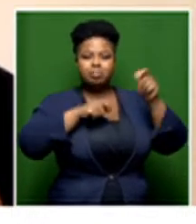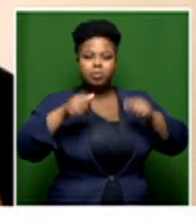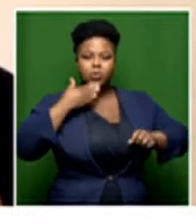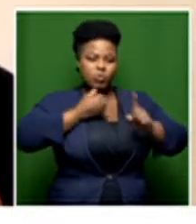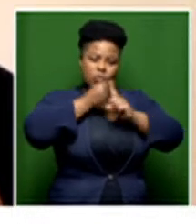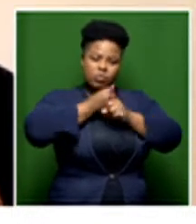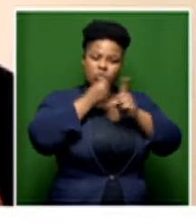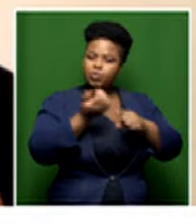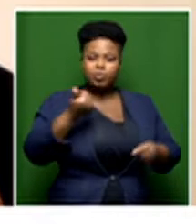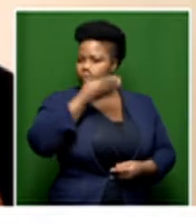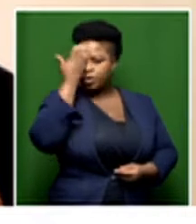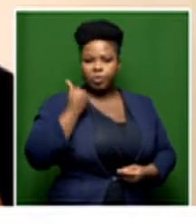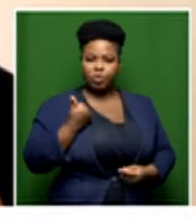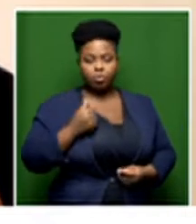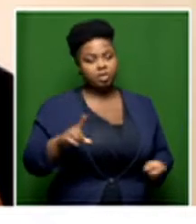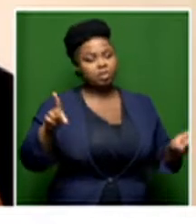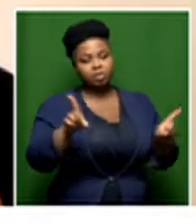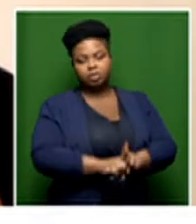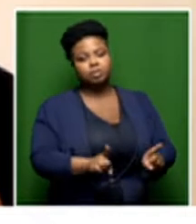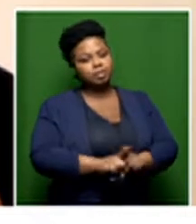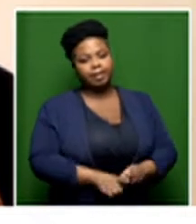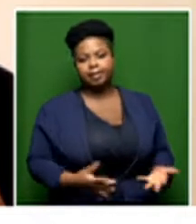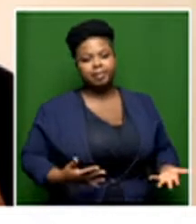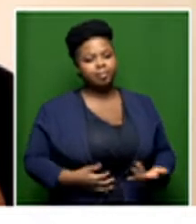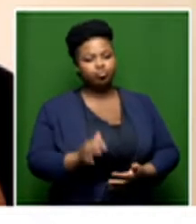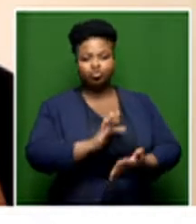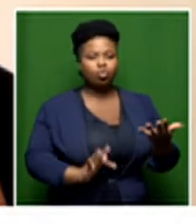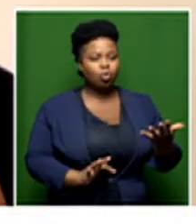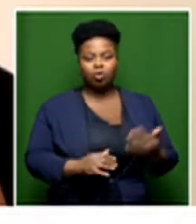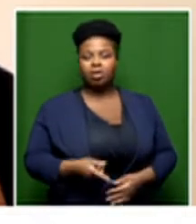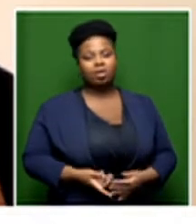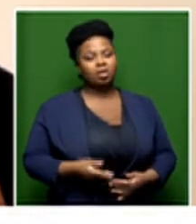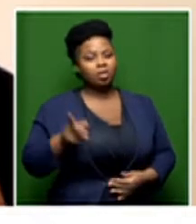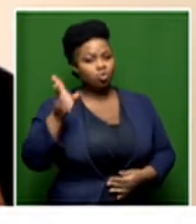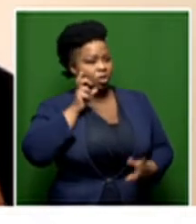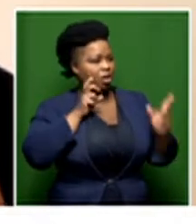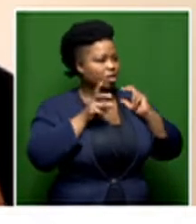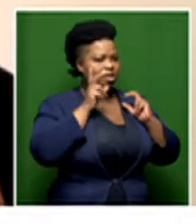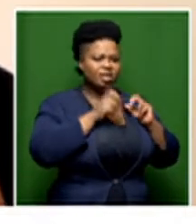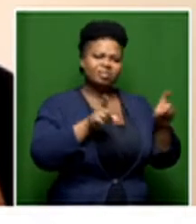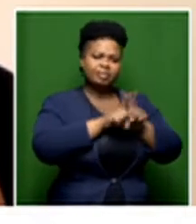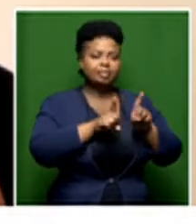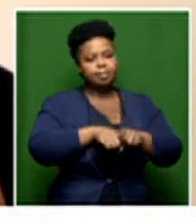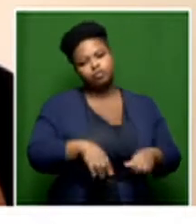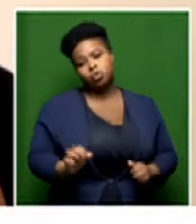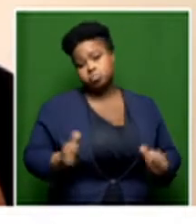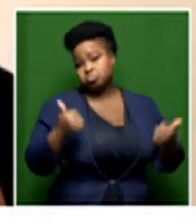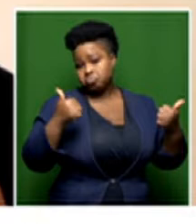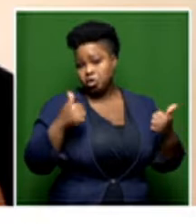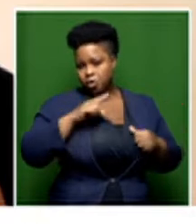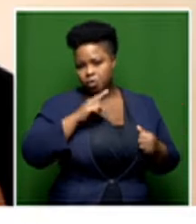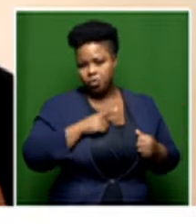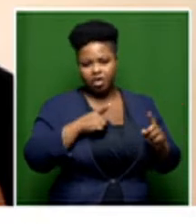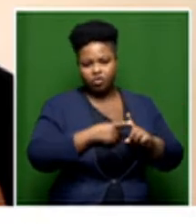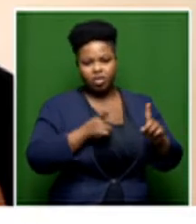often, you know, it's the same hollowed ground that is traversed over and over again. So it is absolutely great when we veer off